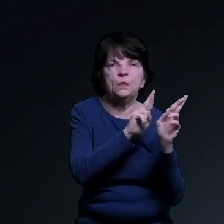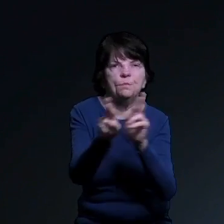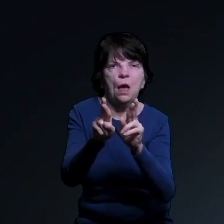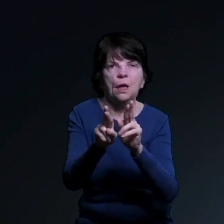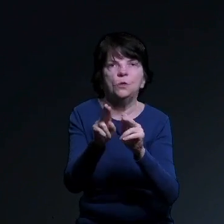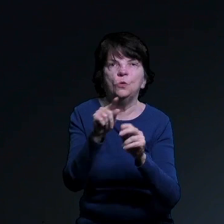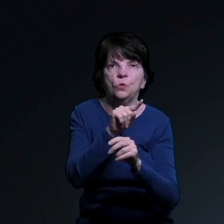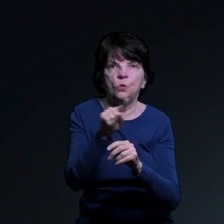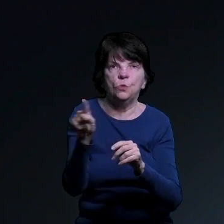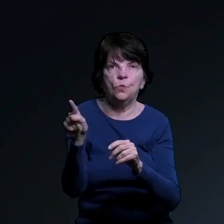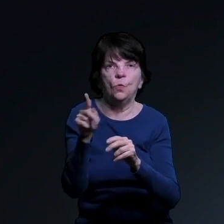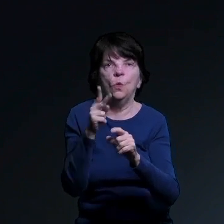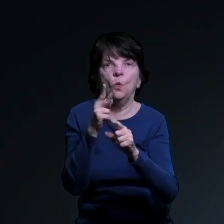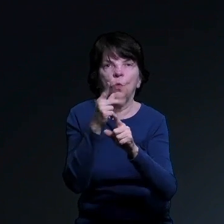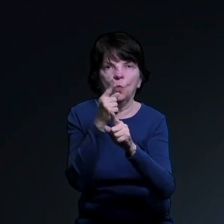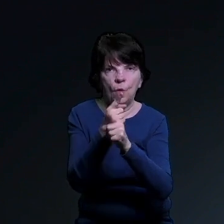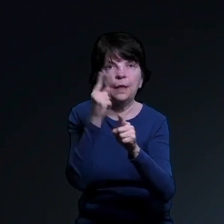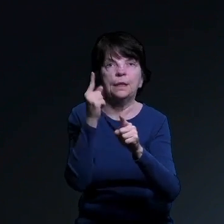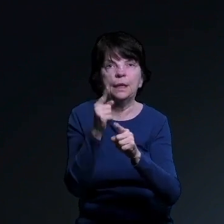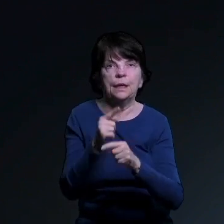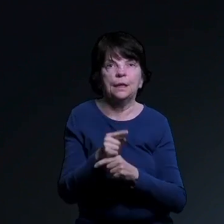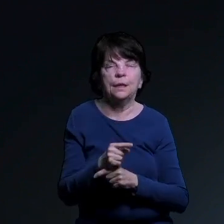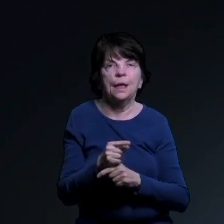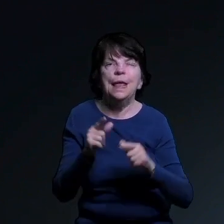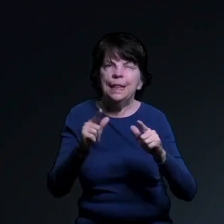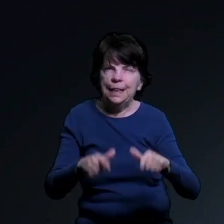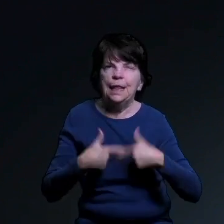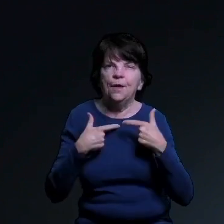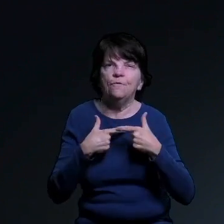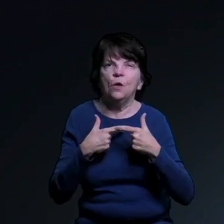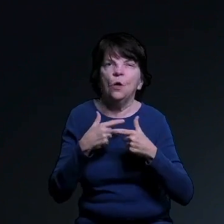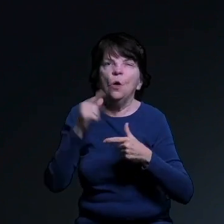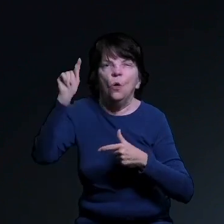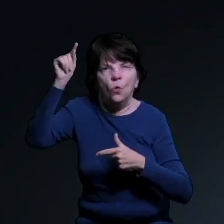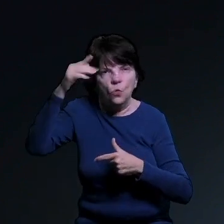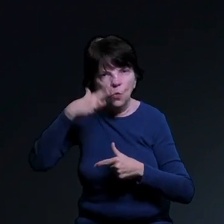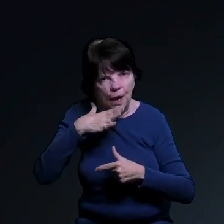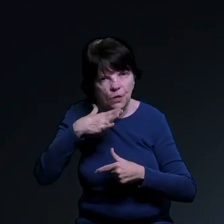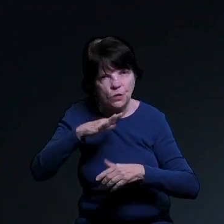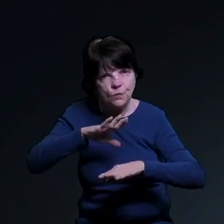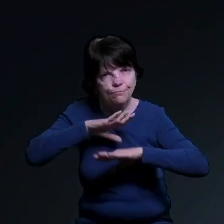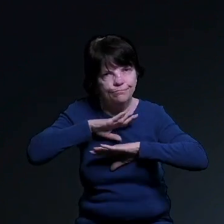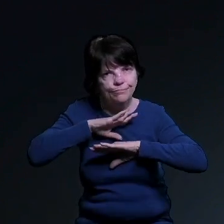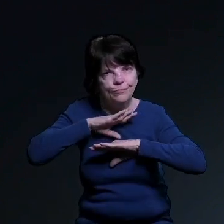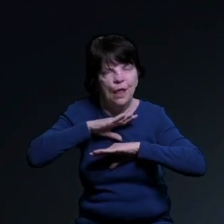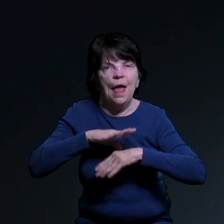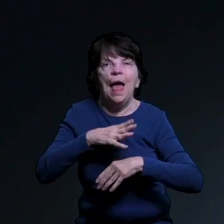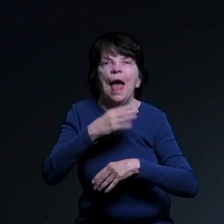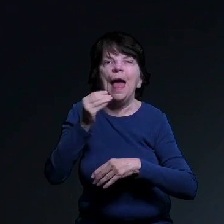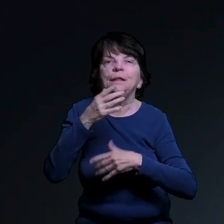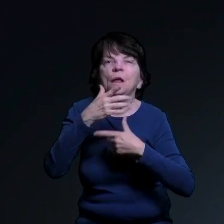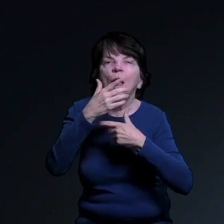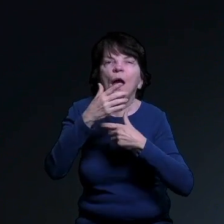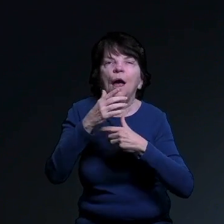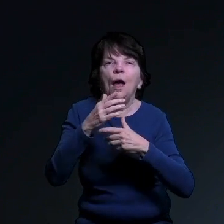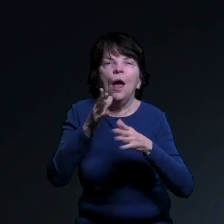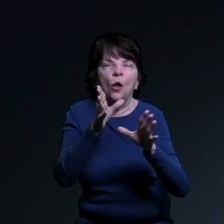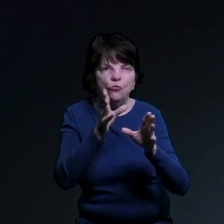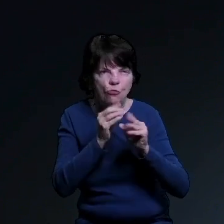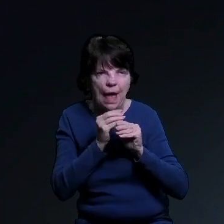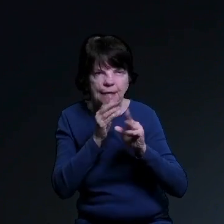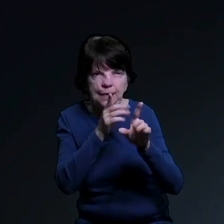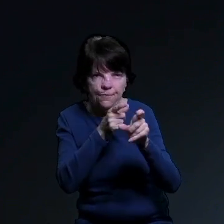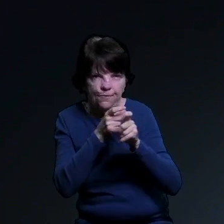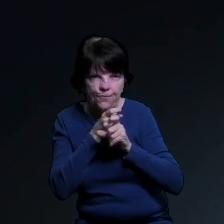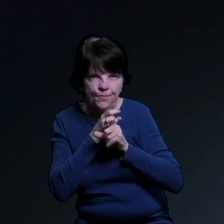for everyone. Be gracious and attractive in the words that you choose, in the way that you speak, in the